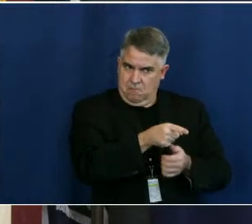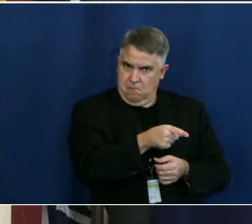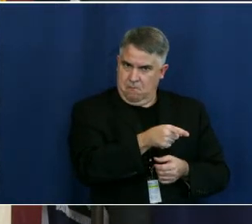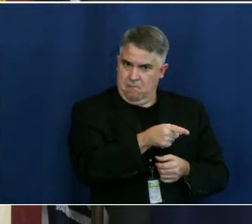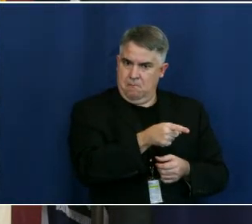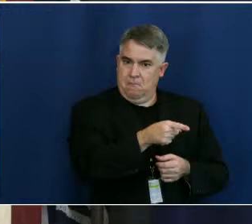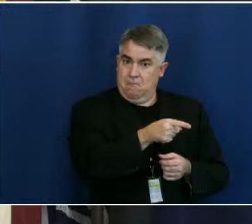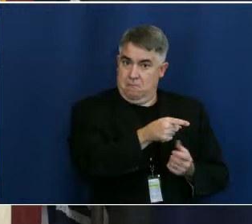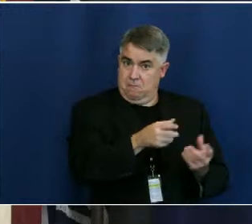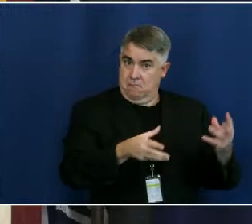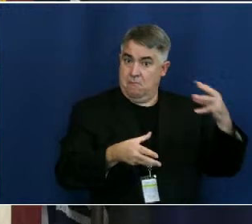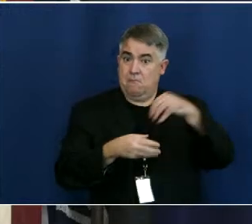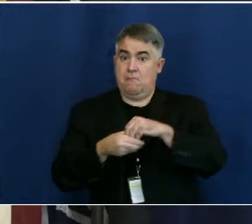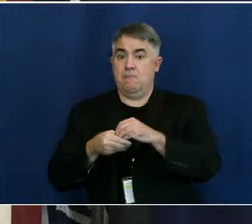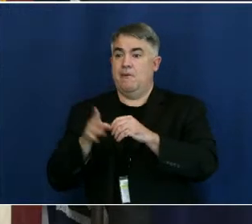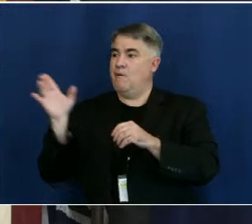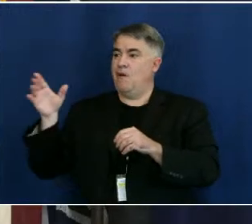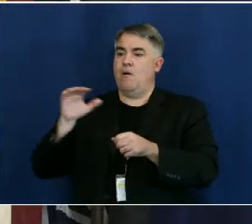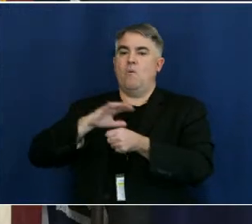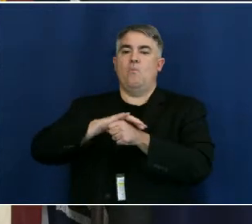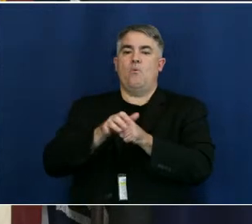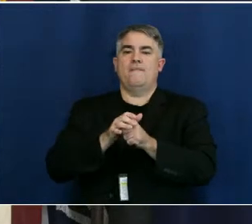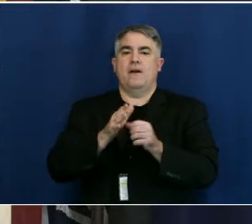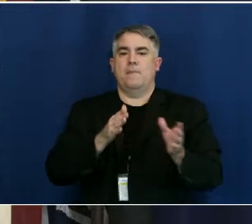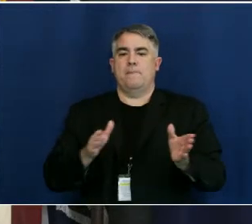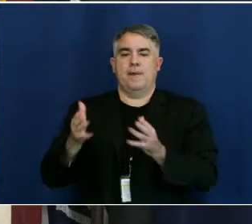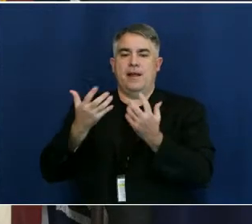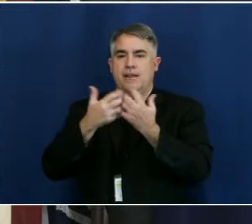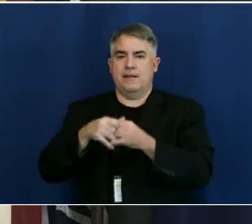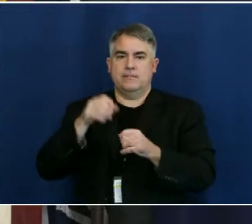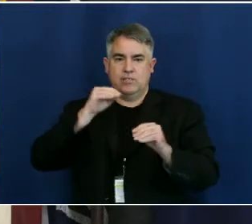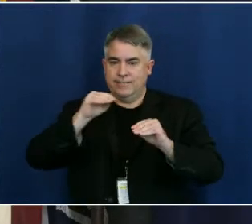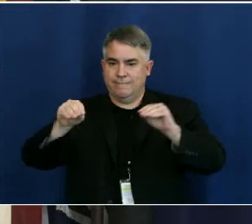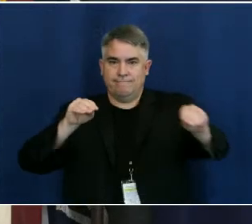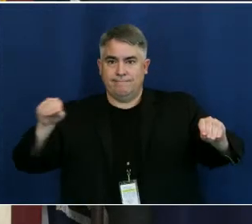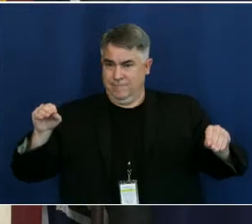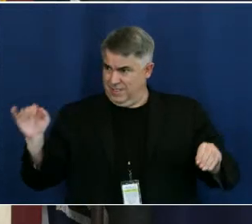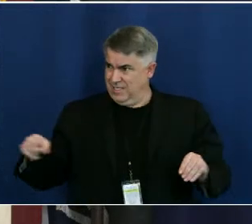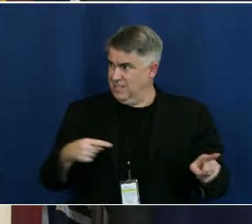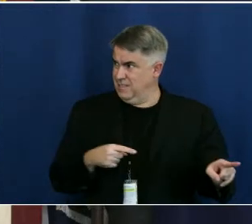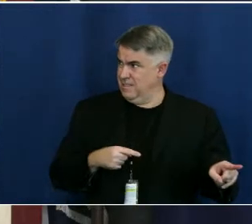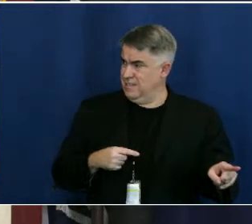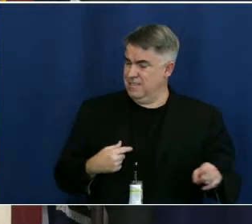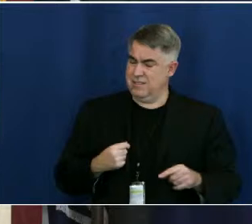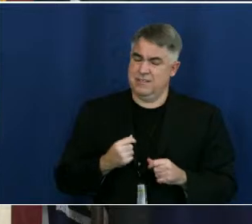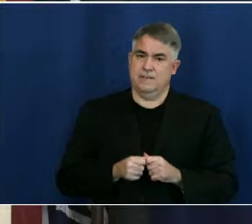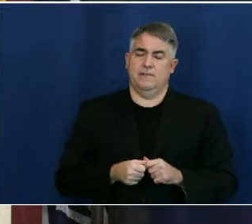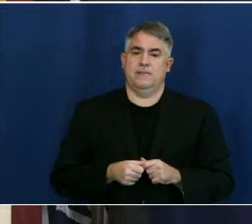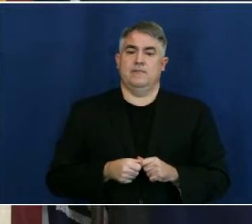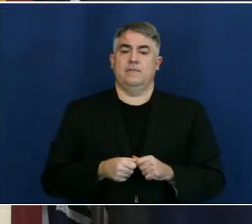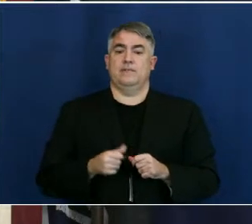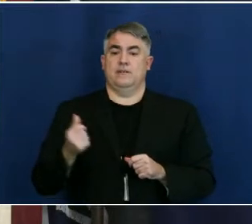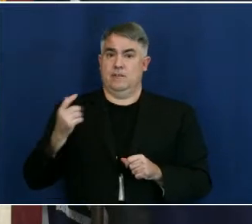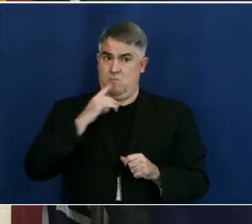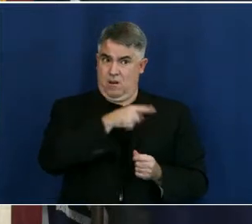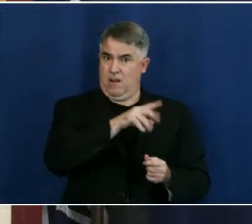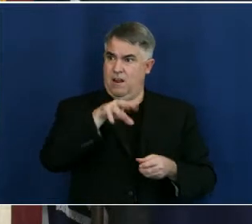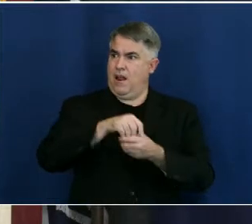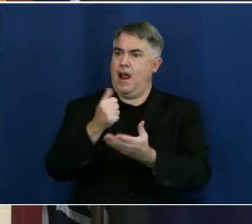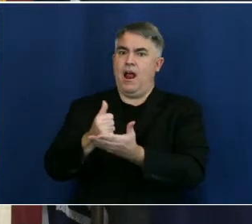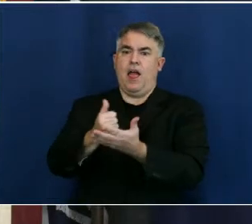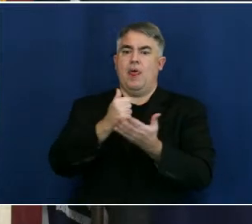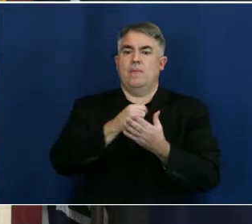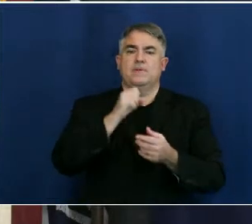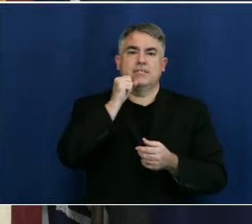And I know you talked about some supply questions, but is there hope that you guys can expand that, whether it be at the long-term care facilities or going to places like the Julian Library